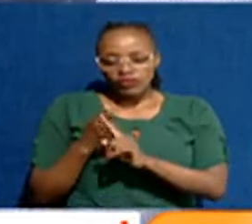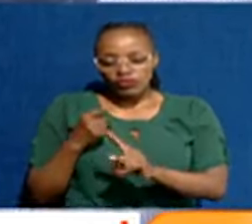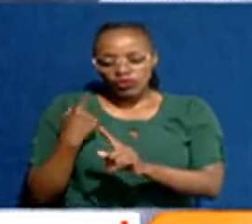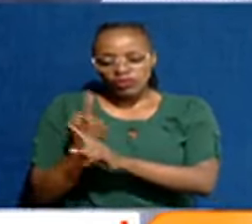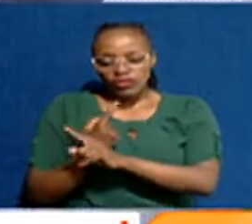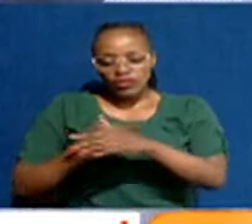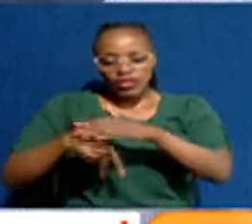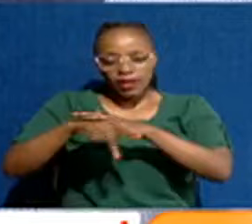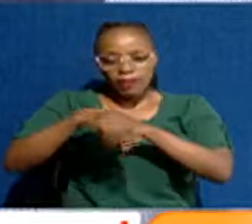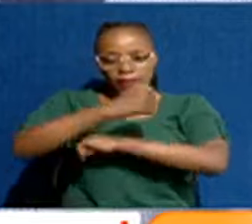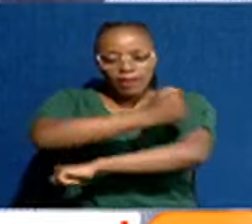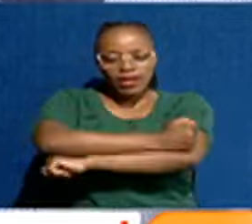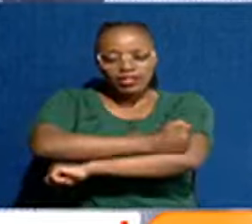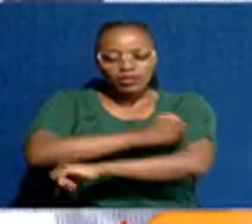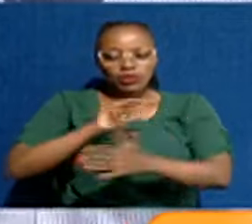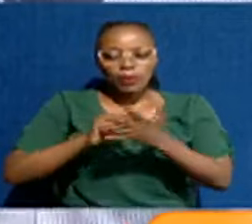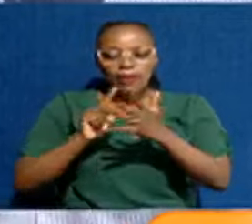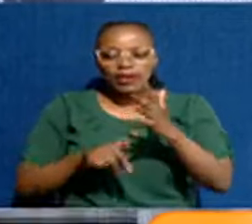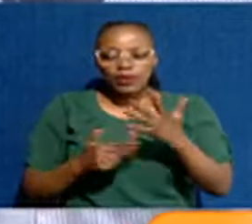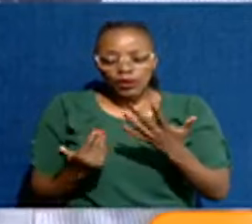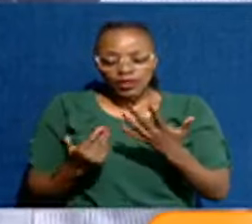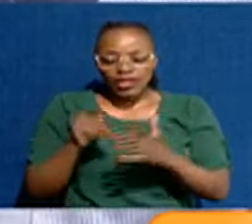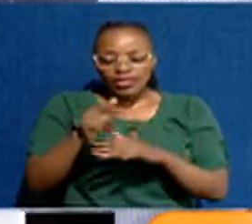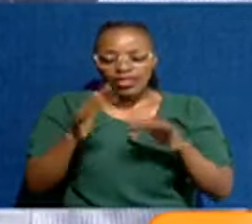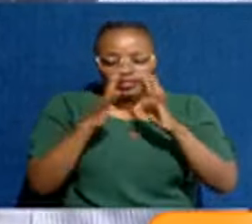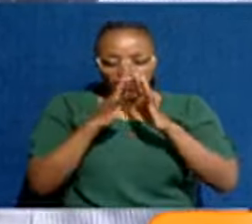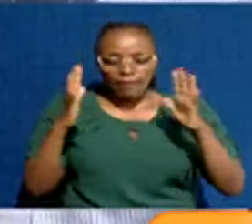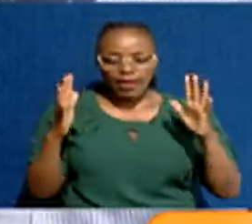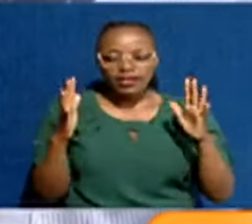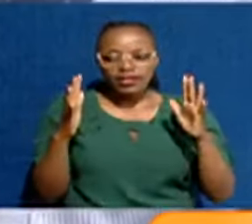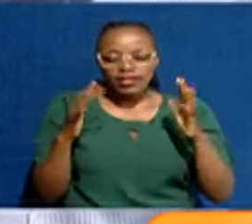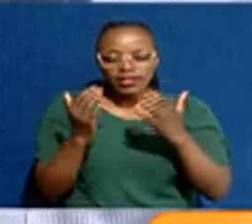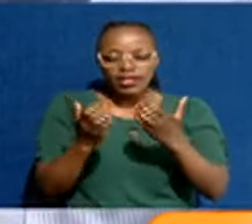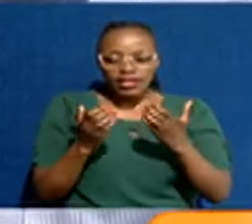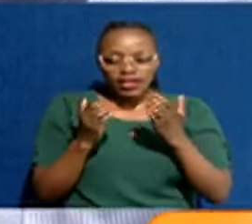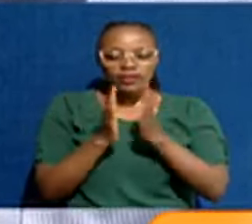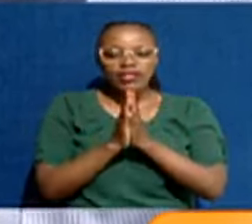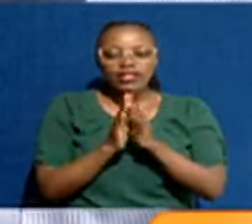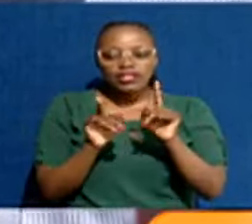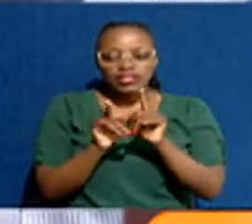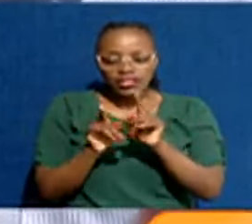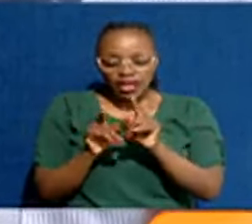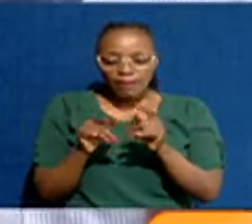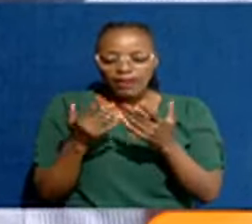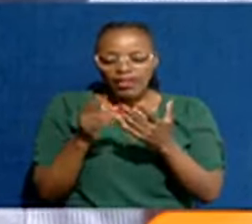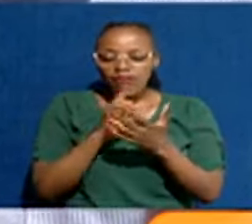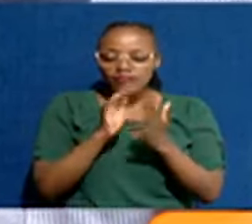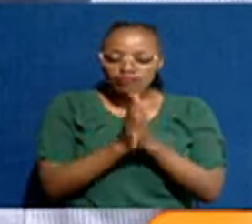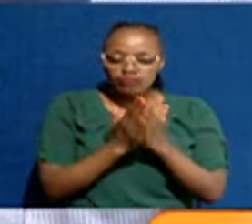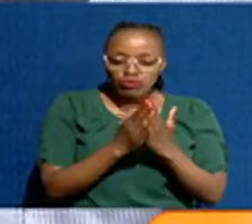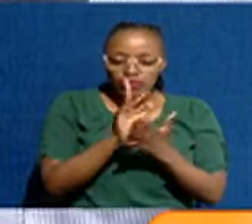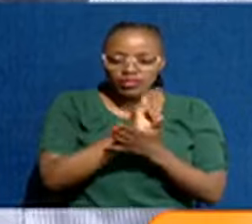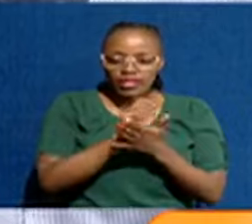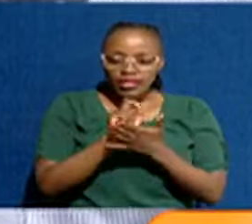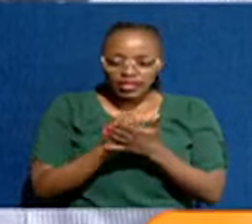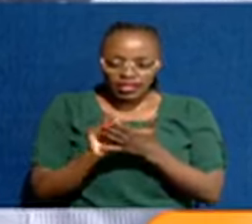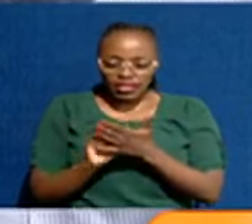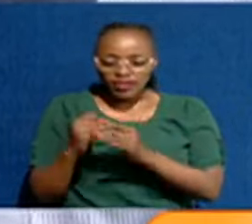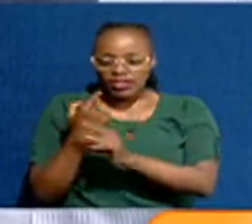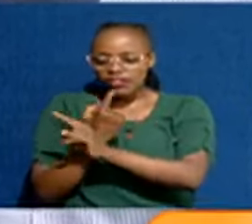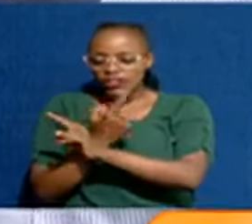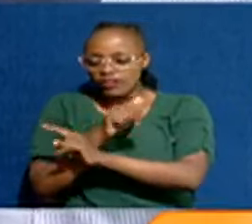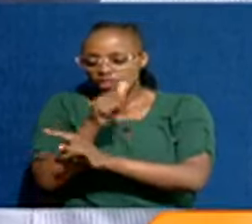primary school. So that is the main need, and also stationaries, the books and the pencils